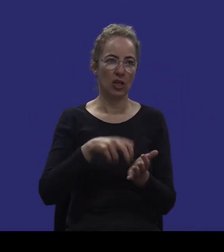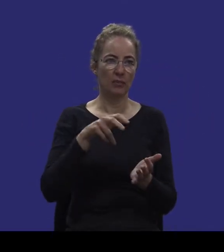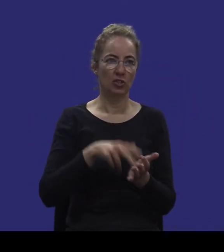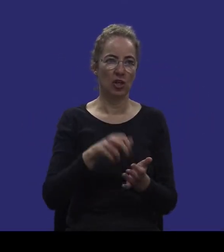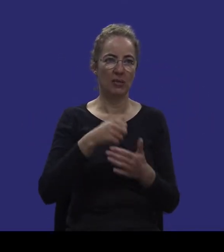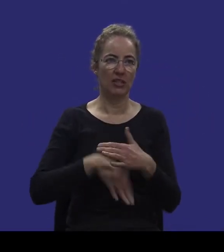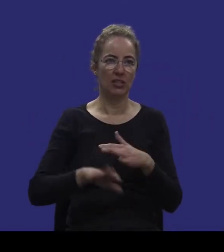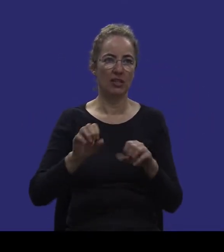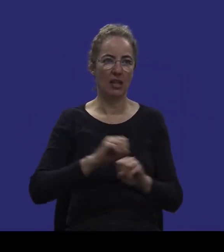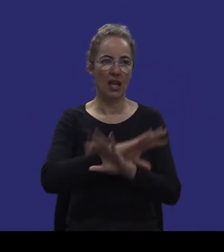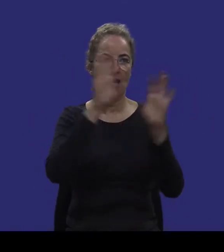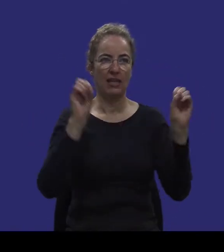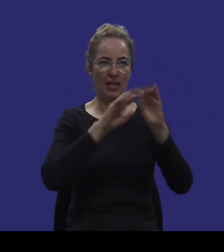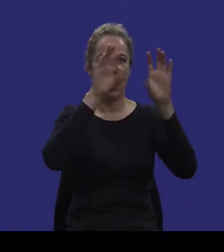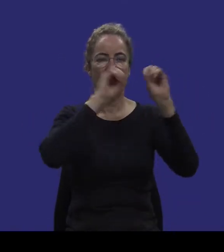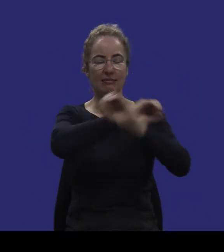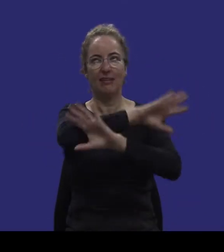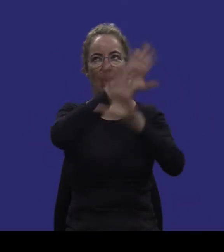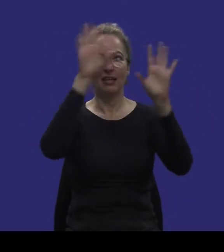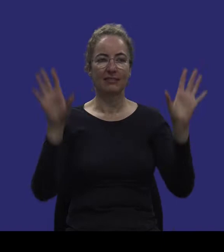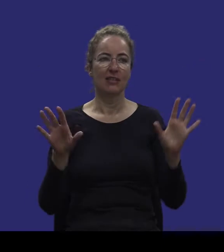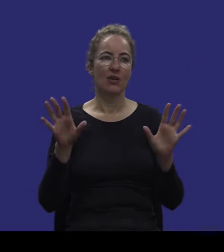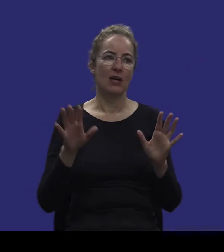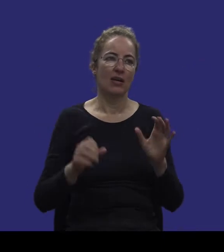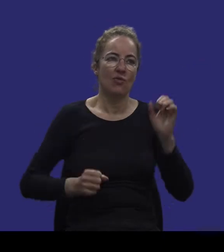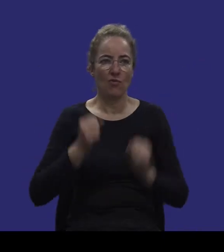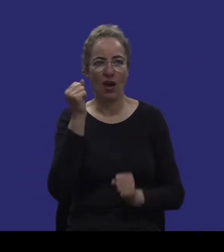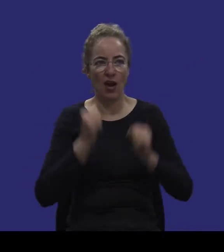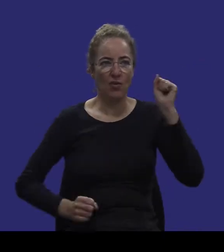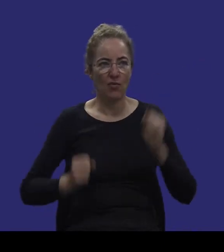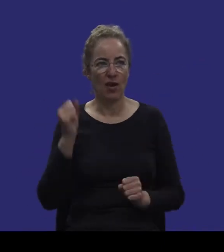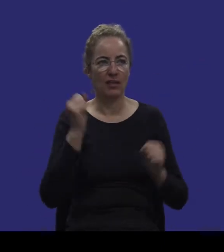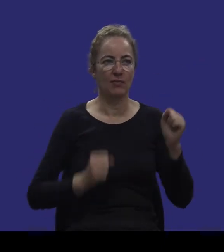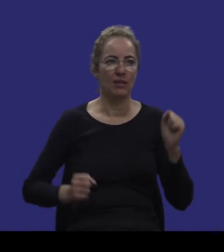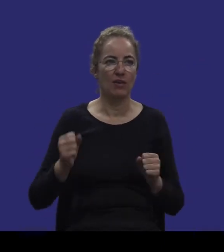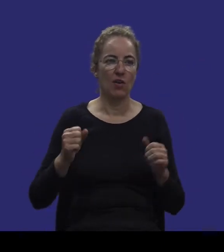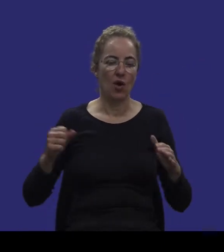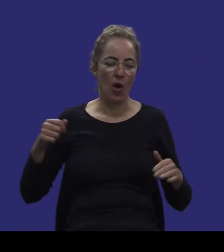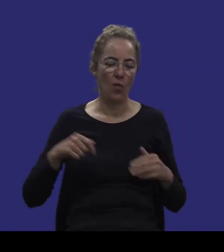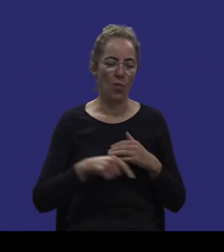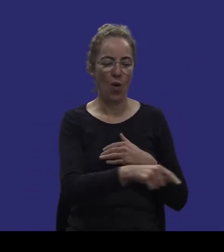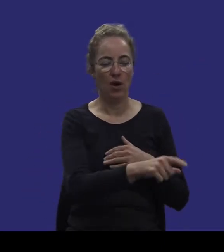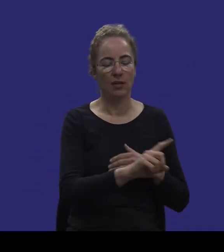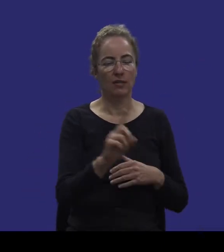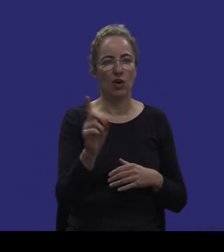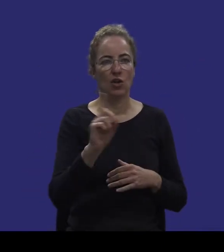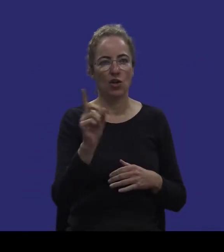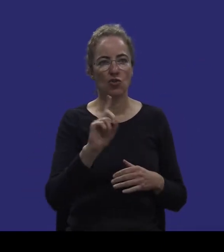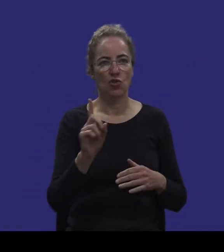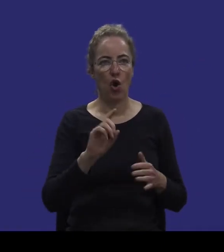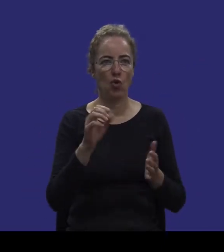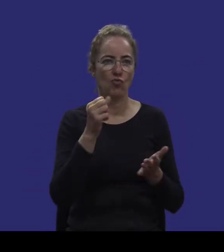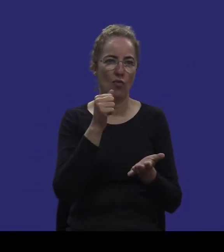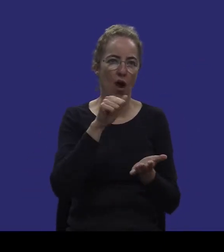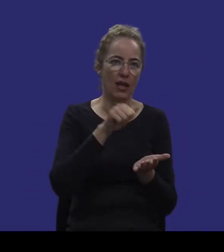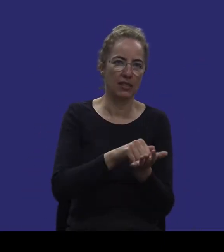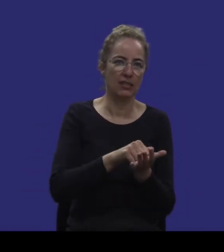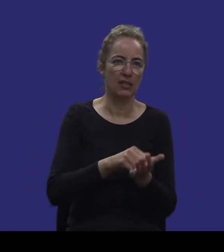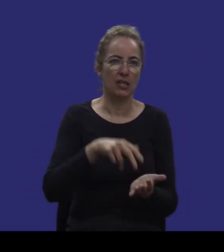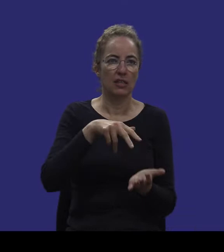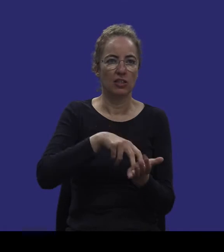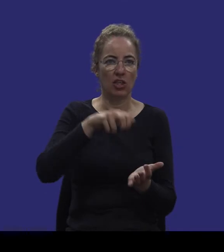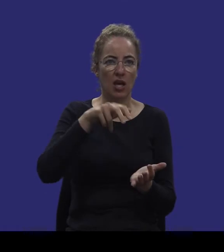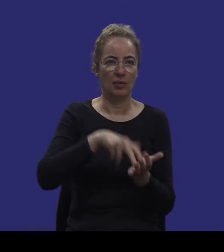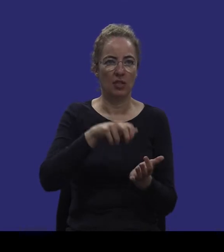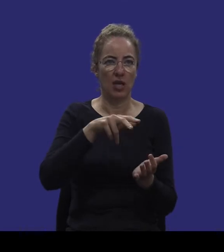Jump, jump, jump into the light, light, light. Run, run, run away from what's not right. Jump, jump, jump